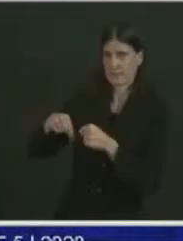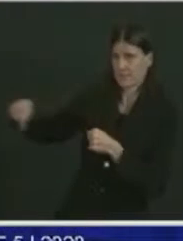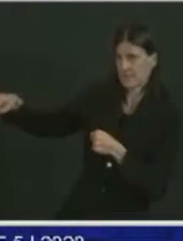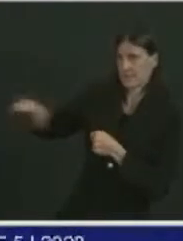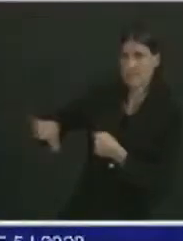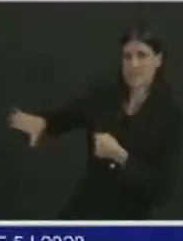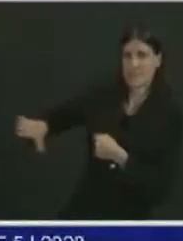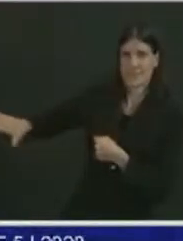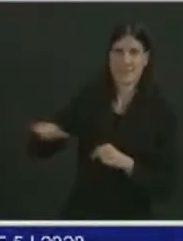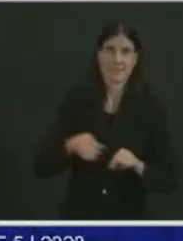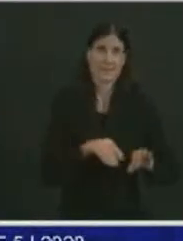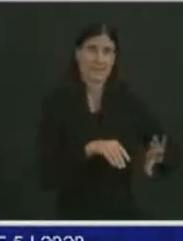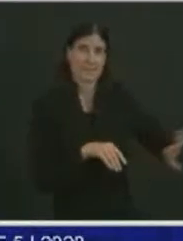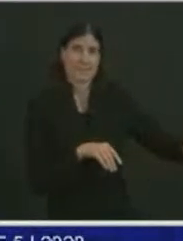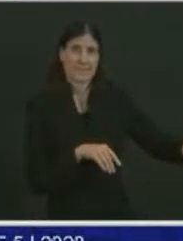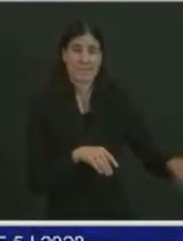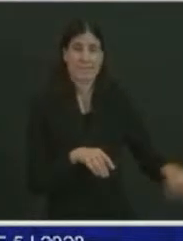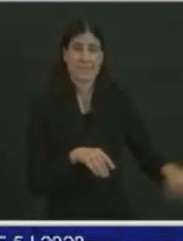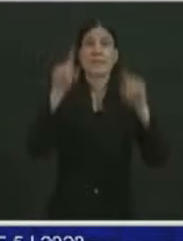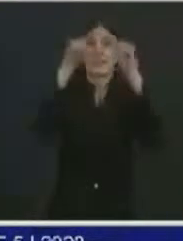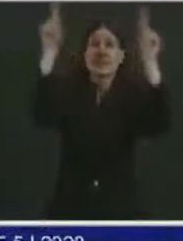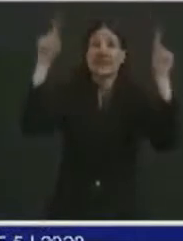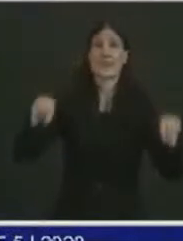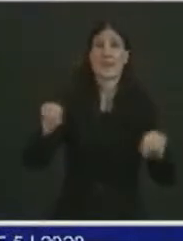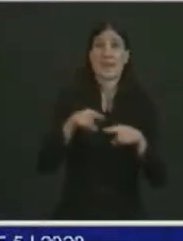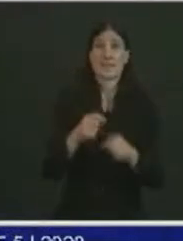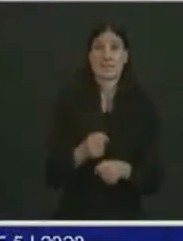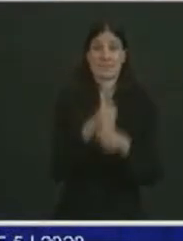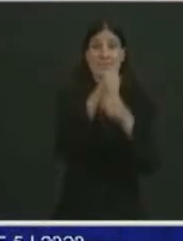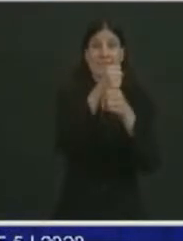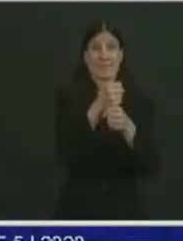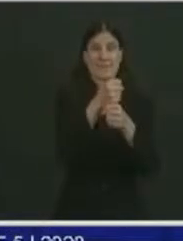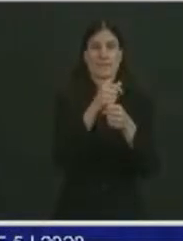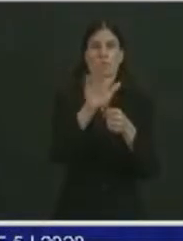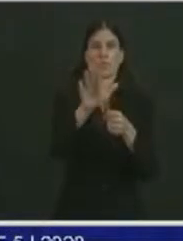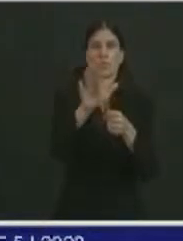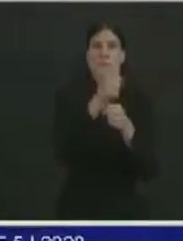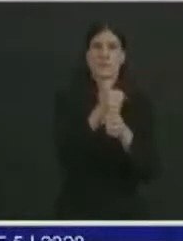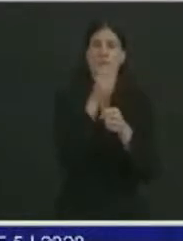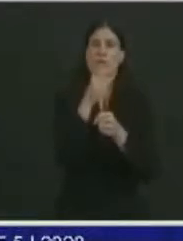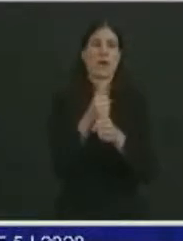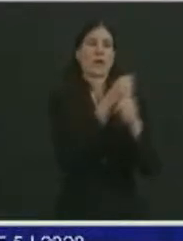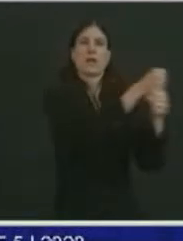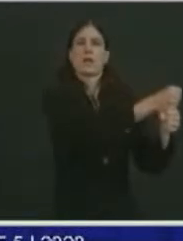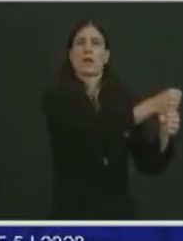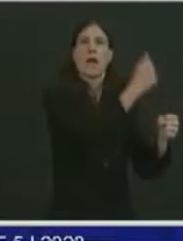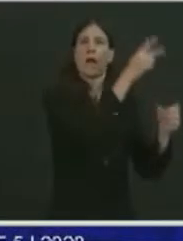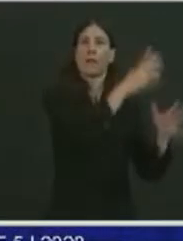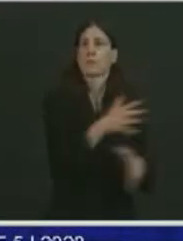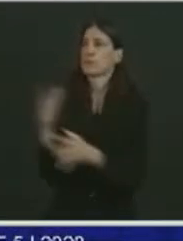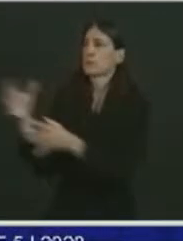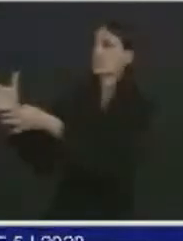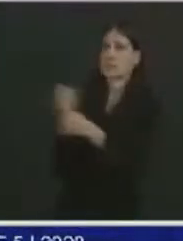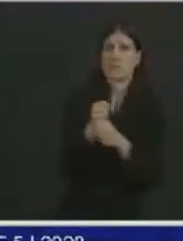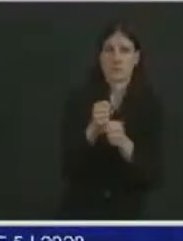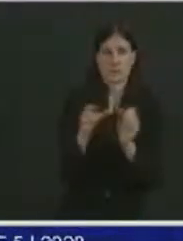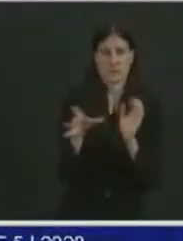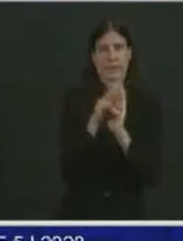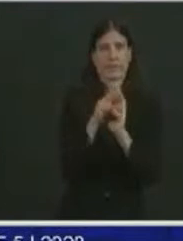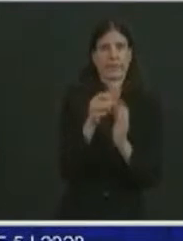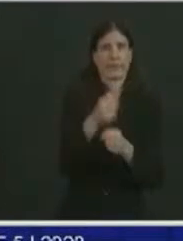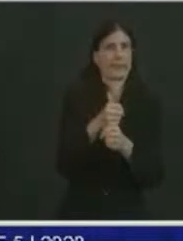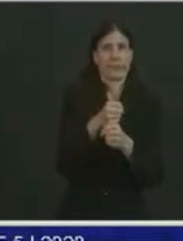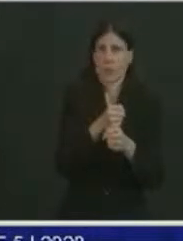for all than chanting or yelling, since this can spread COVID-19 if you don't know that you have